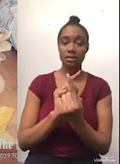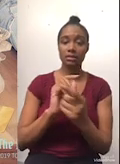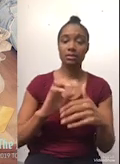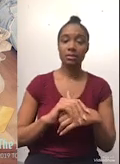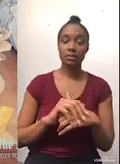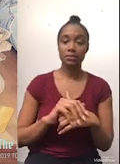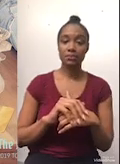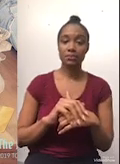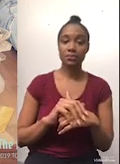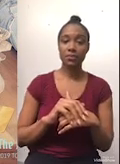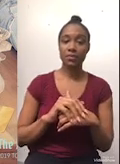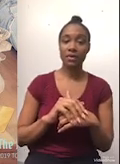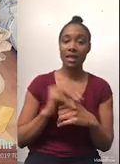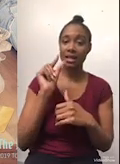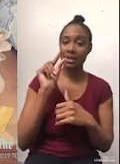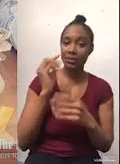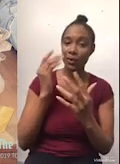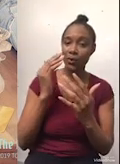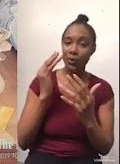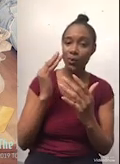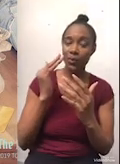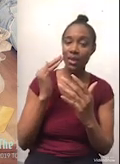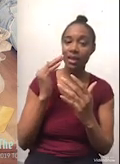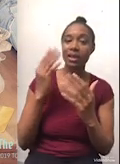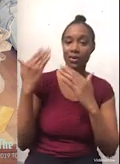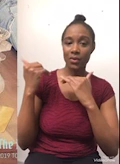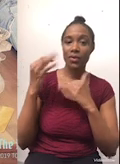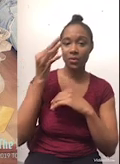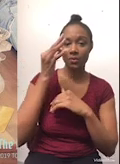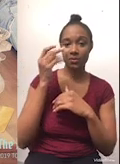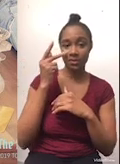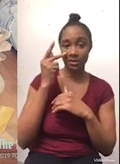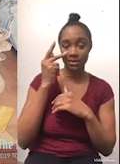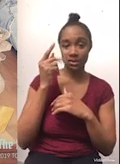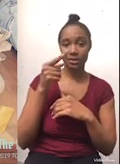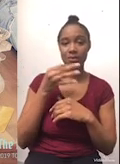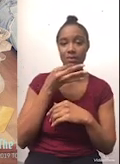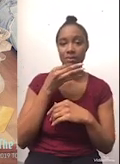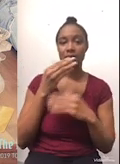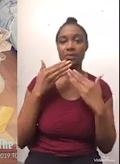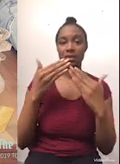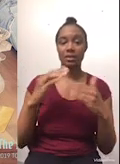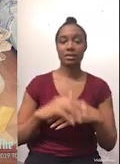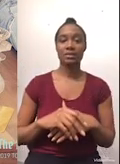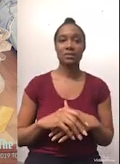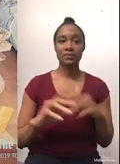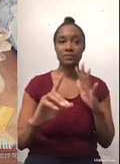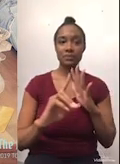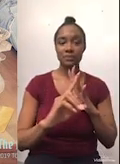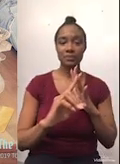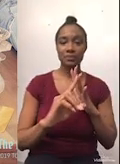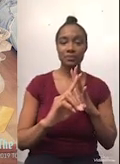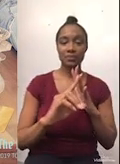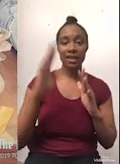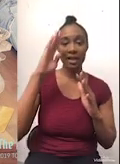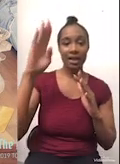us just a little bit, and we'll try our best to see you soon. Thanks. Wait. Hey, Honey10 in the